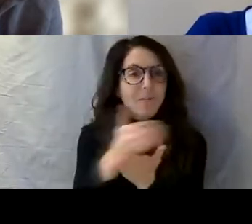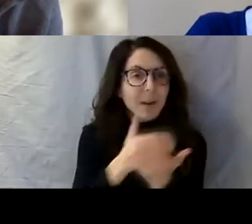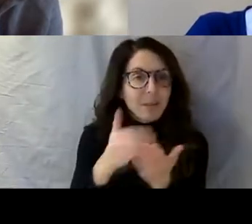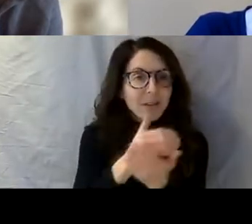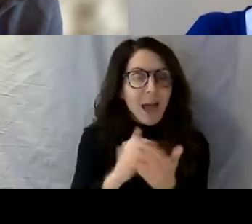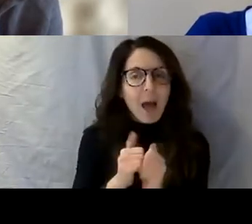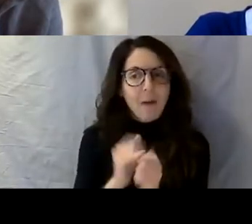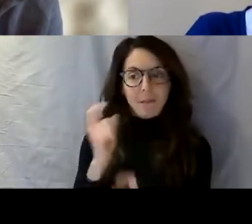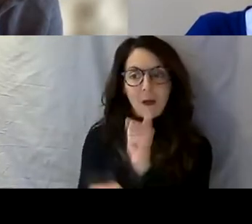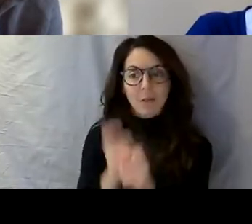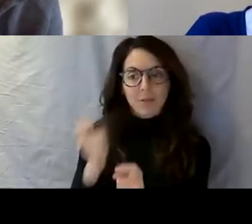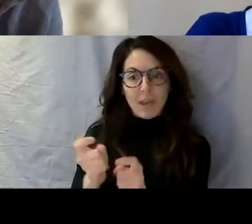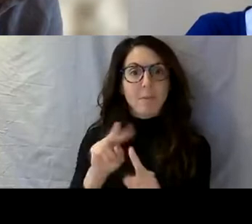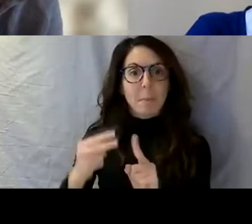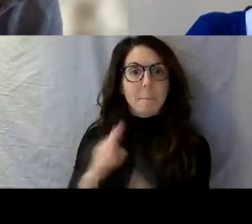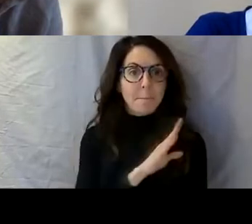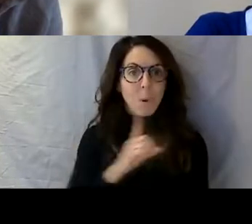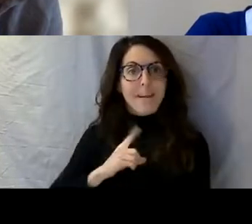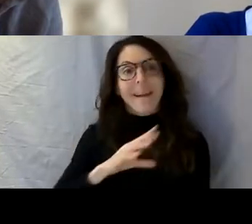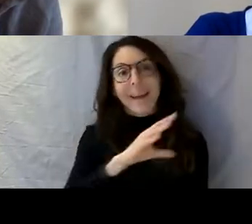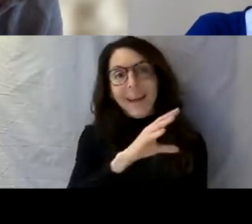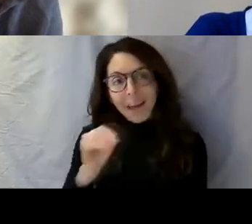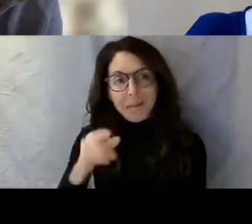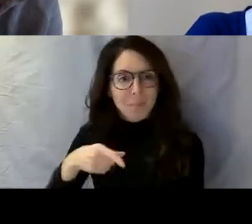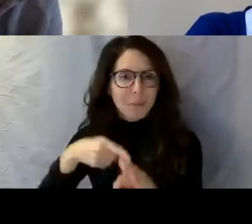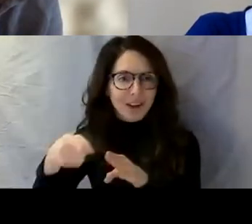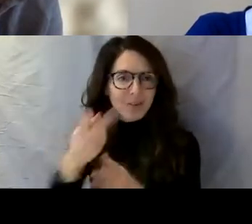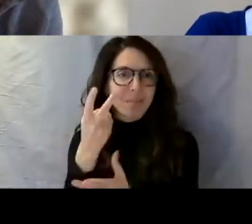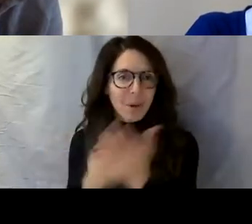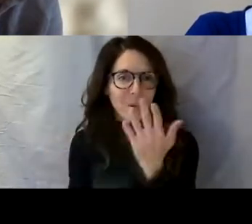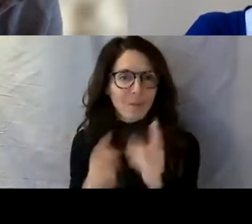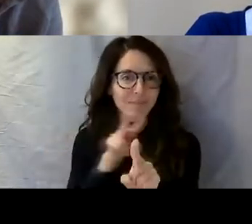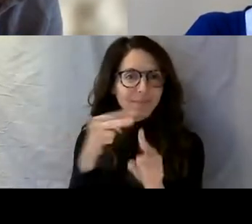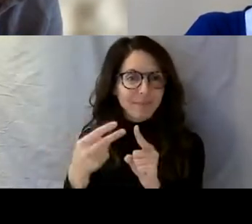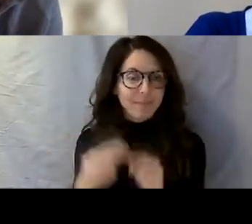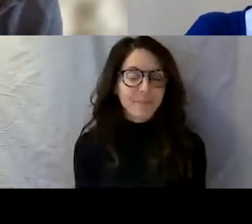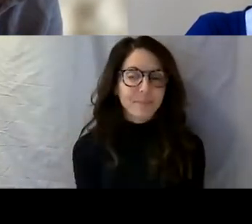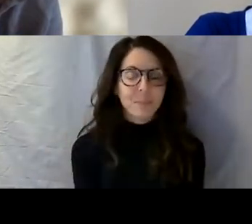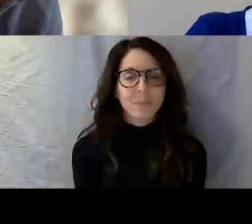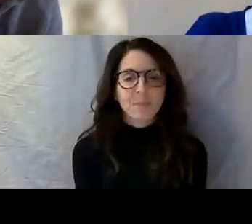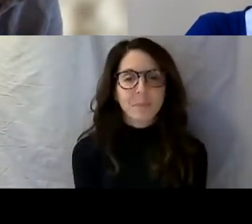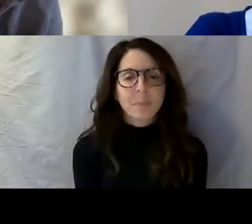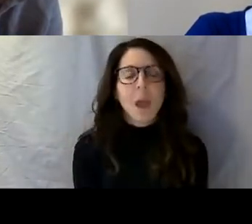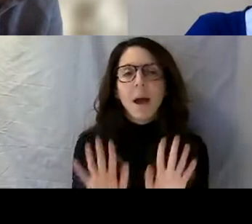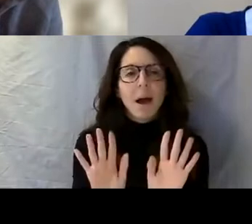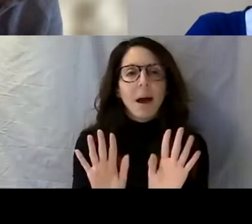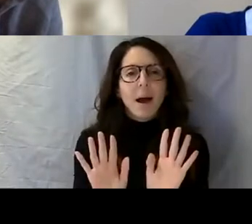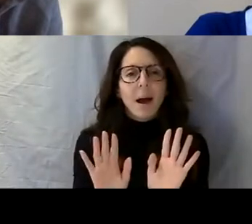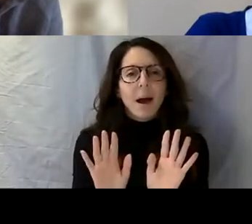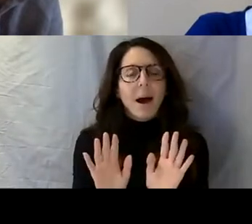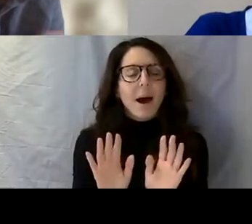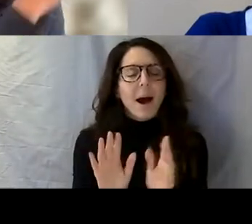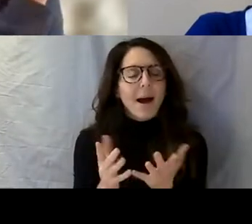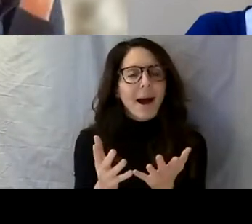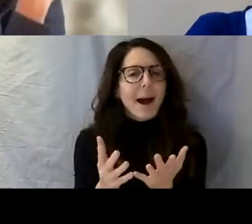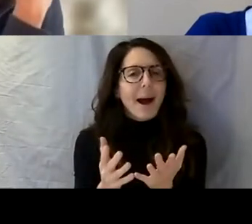a board perspective as well as from a professional perspective. But I'm not going to